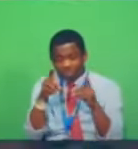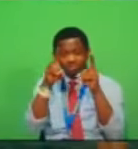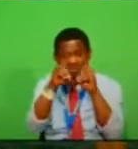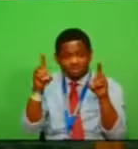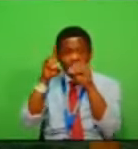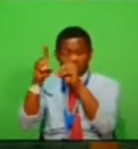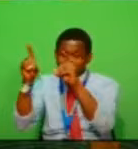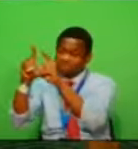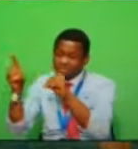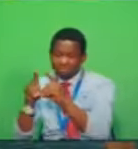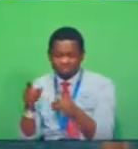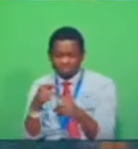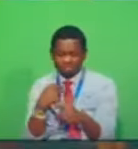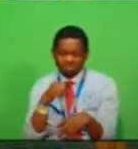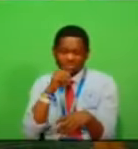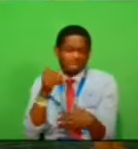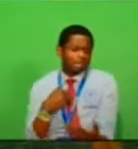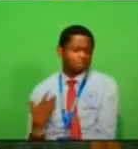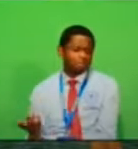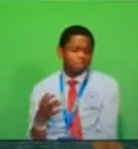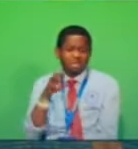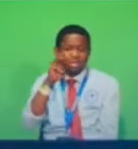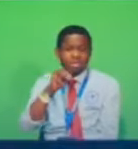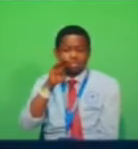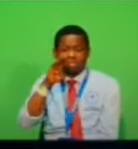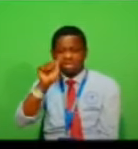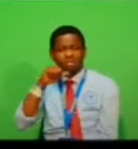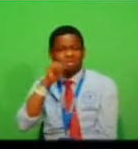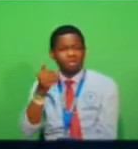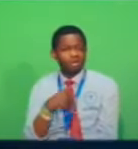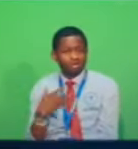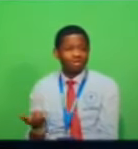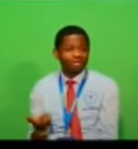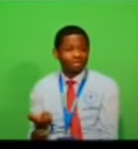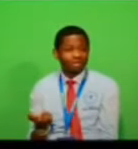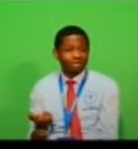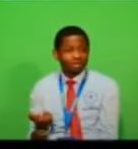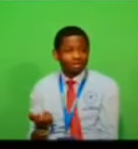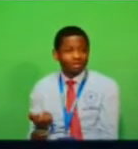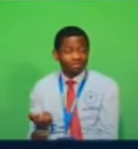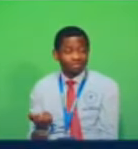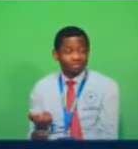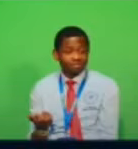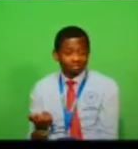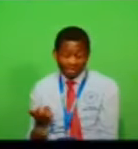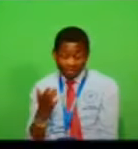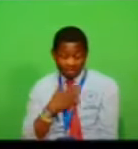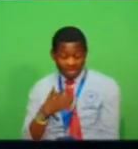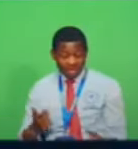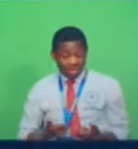I don't have a degree. I don't have an MBA. As for my life, it's a full